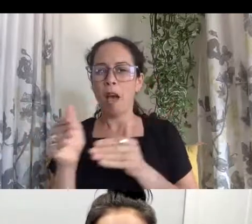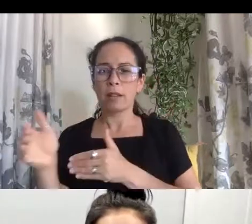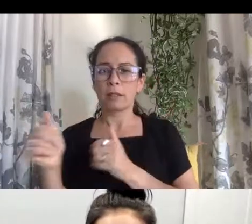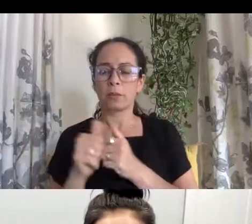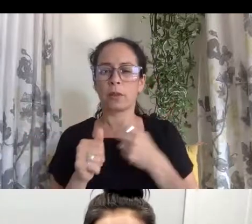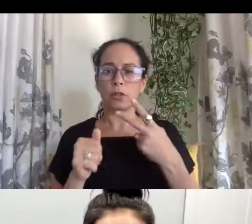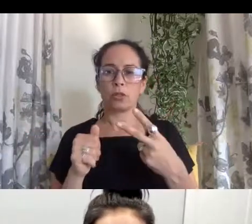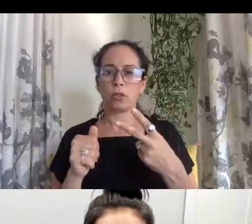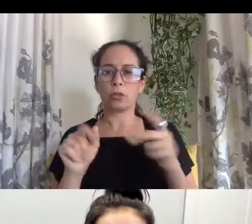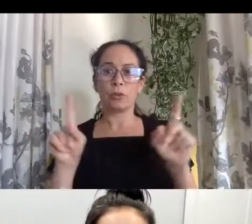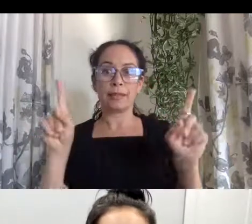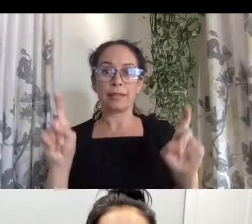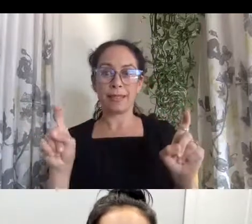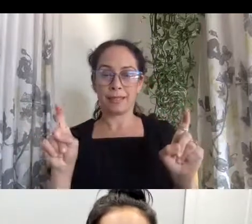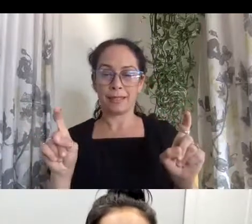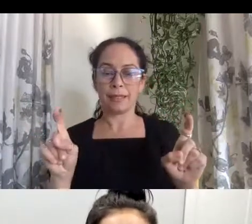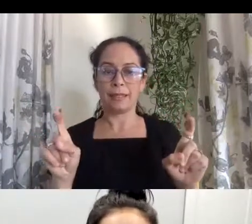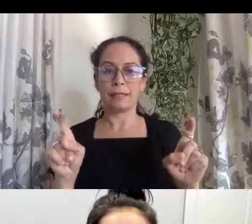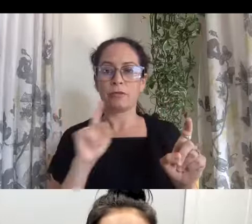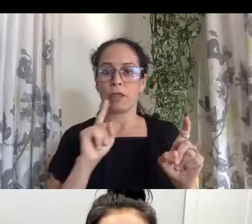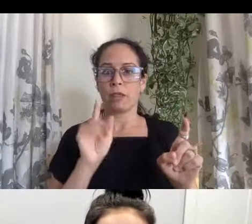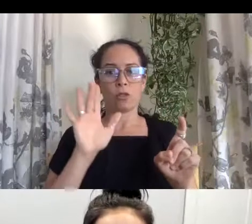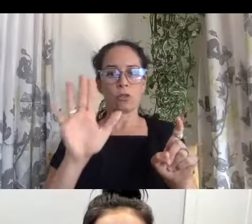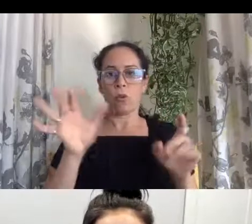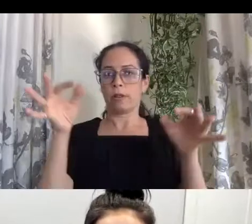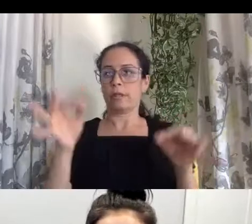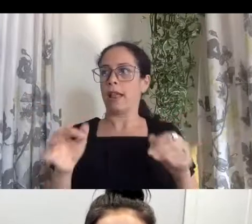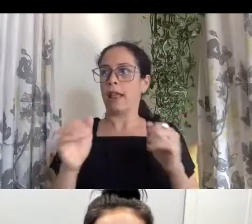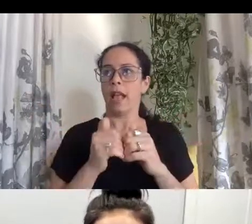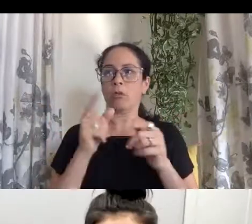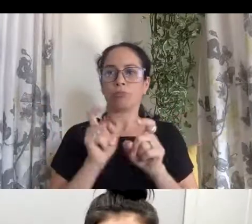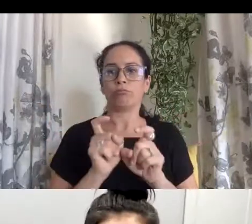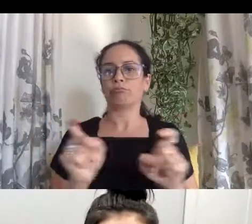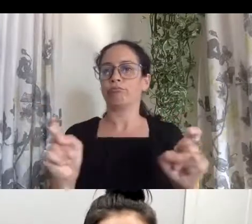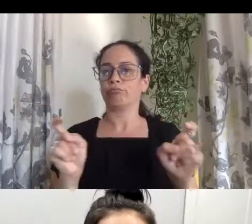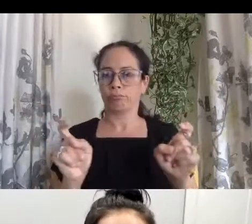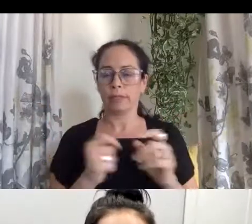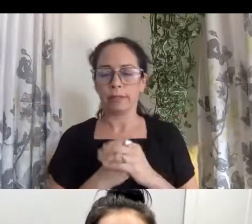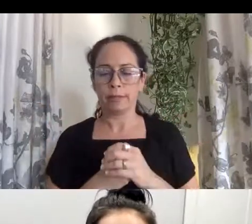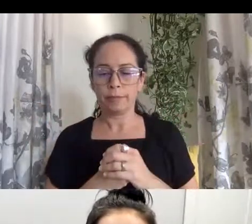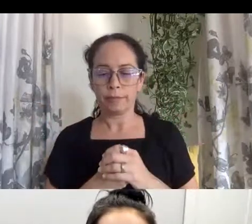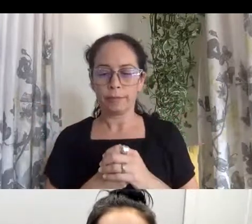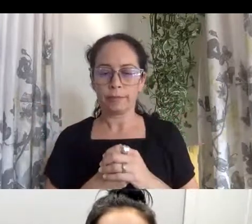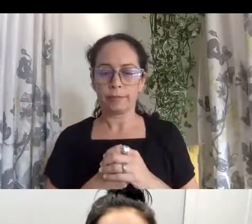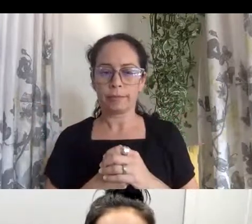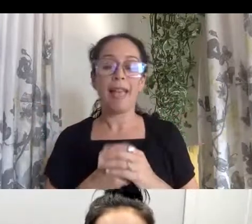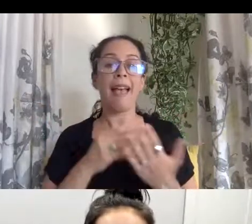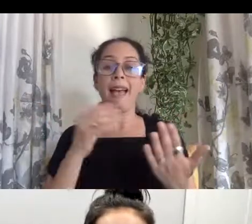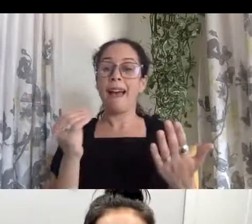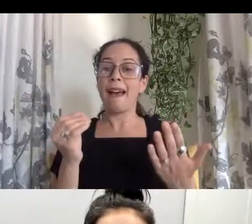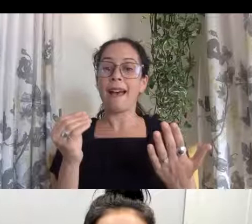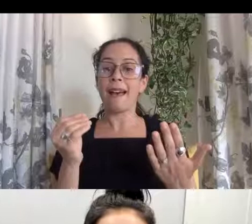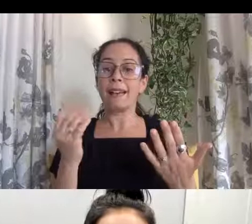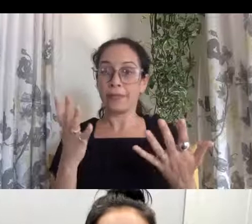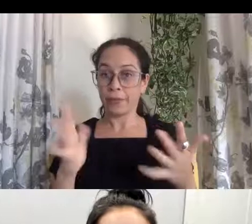two tests. So it's up to you how you distribute it among your parents. And once that's